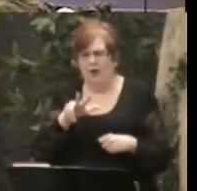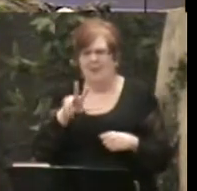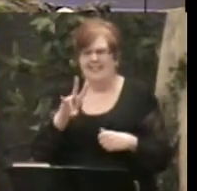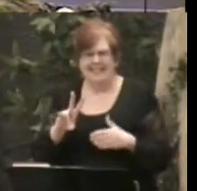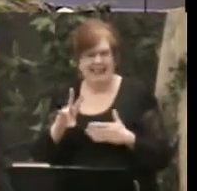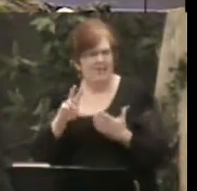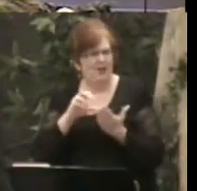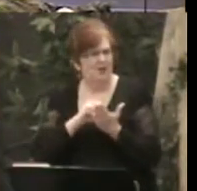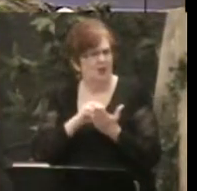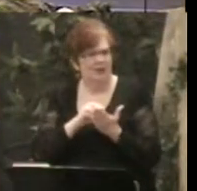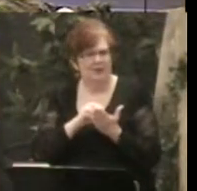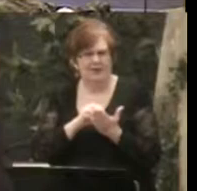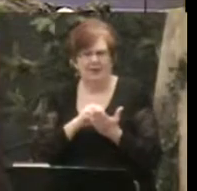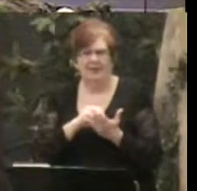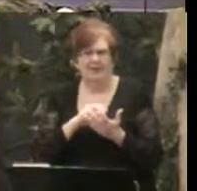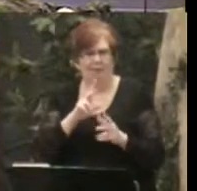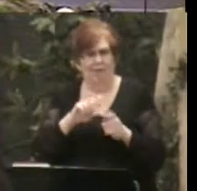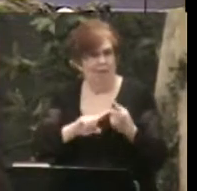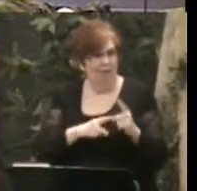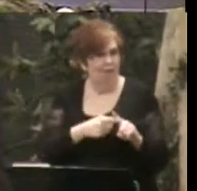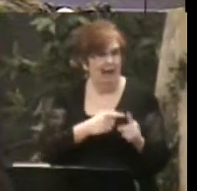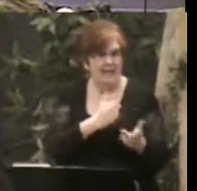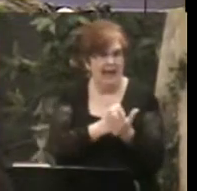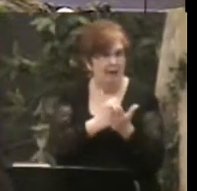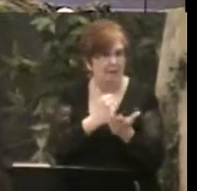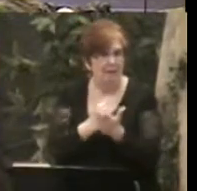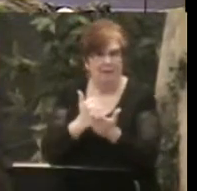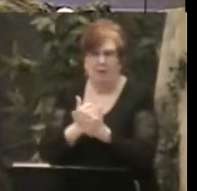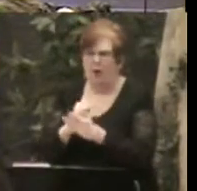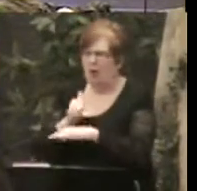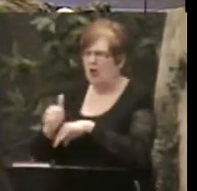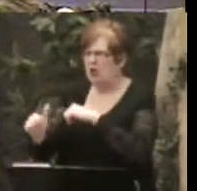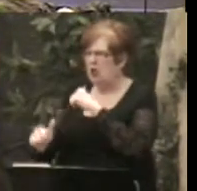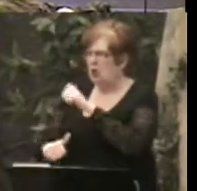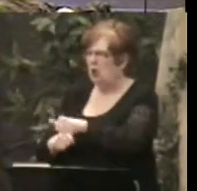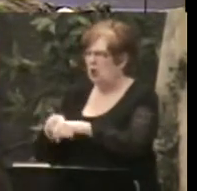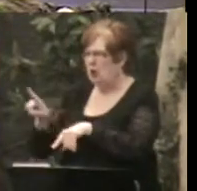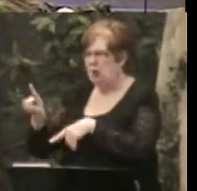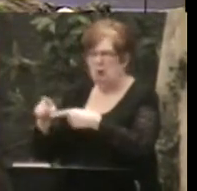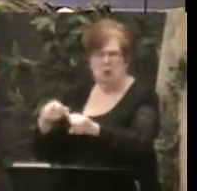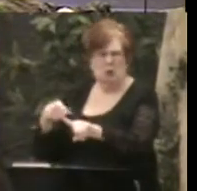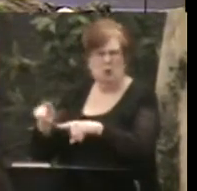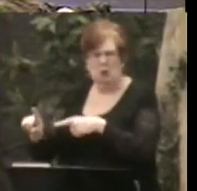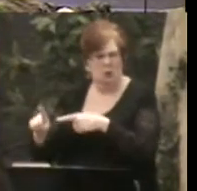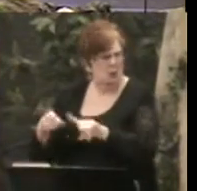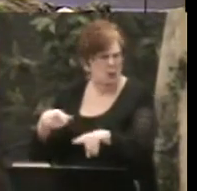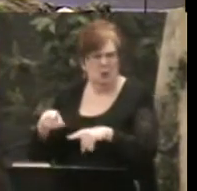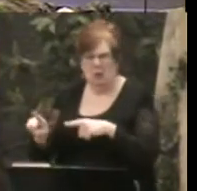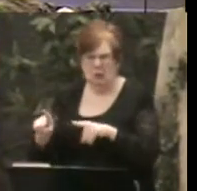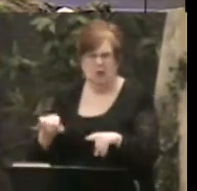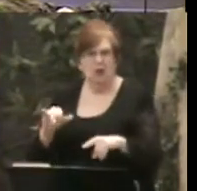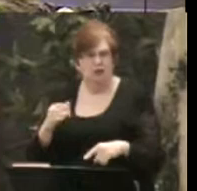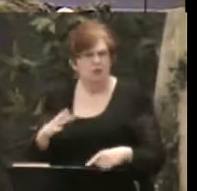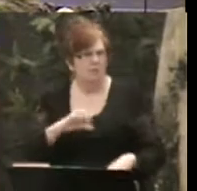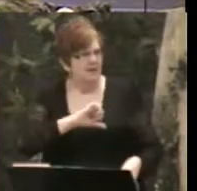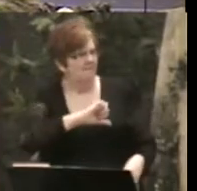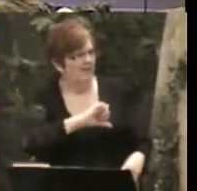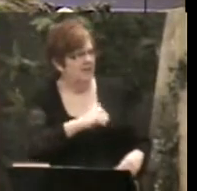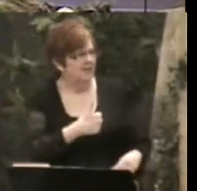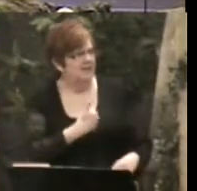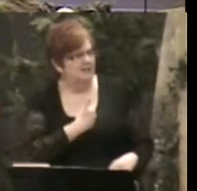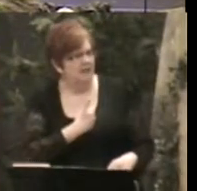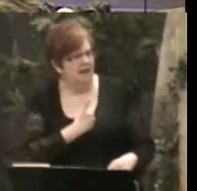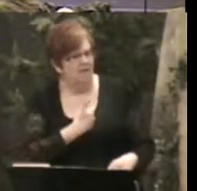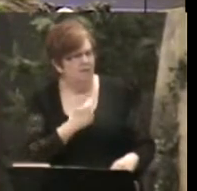with terribly unhelpful friends who accuse him of various things, and Job needs to defend himself. In fact, he